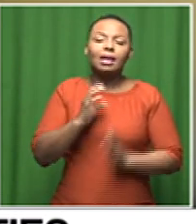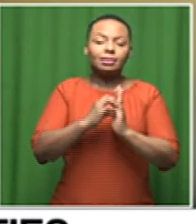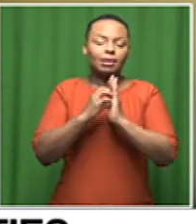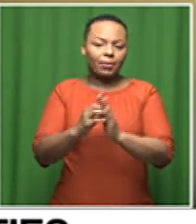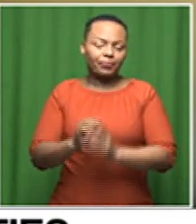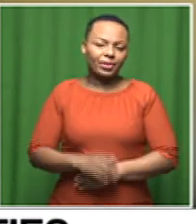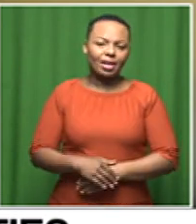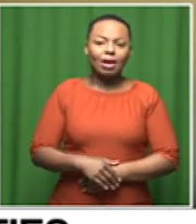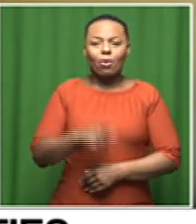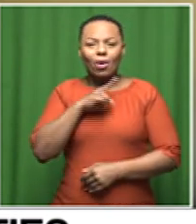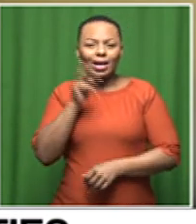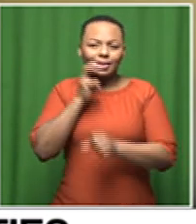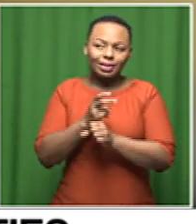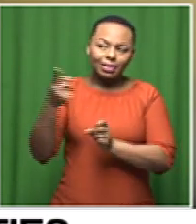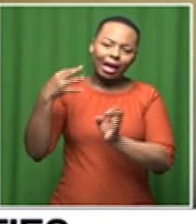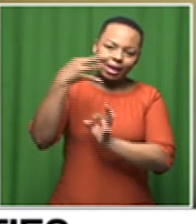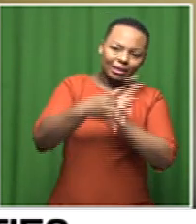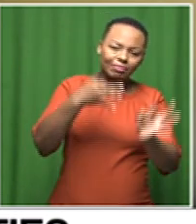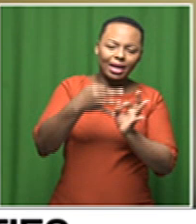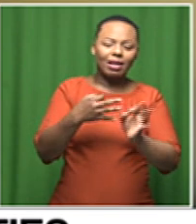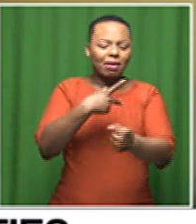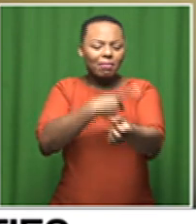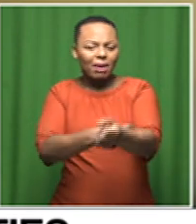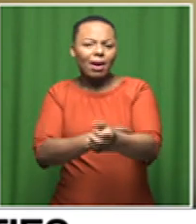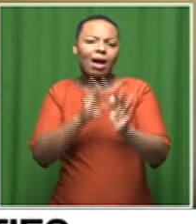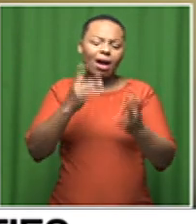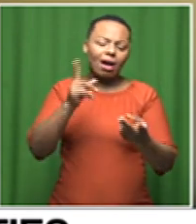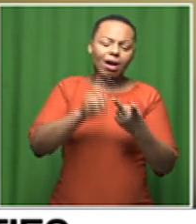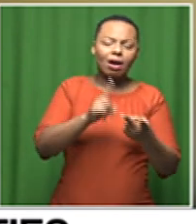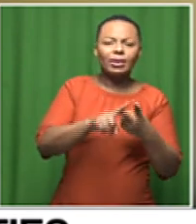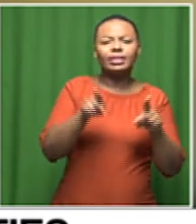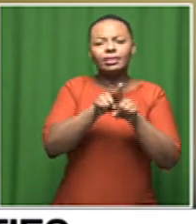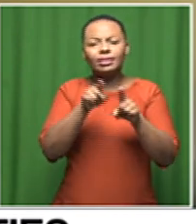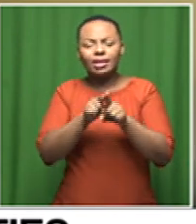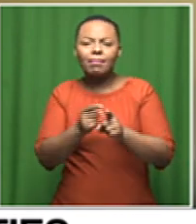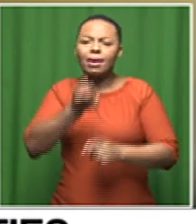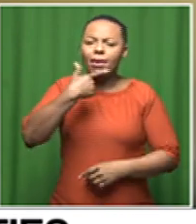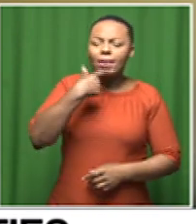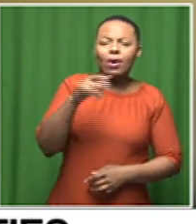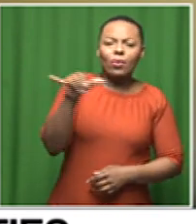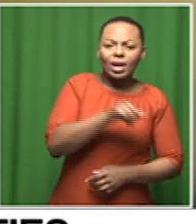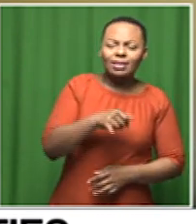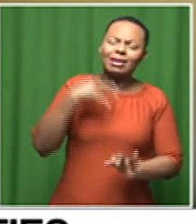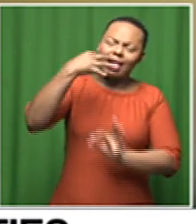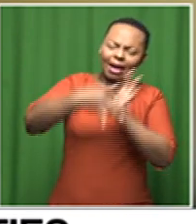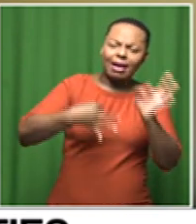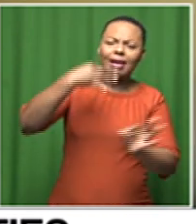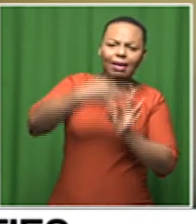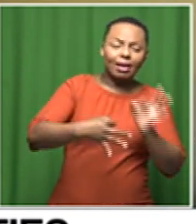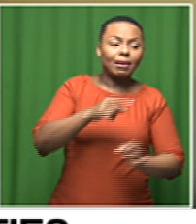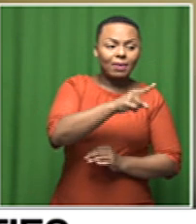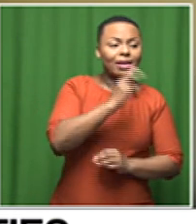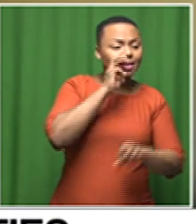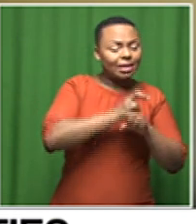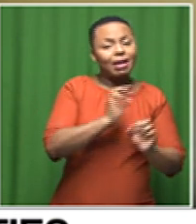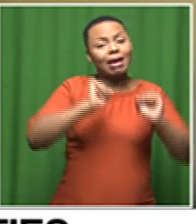oral medication or with injectables such as insulin. The patient has to agree. We must get the patient's consent. The patient